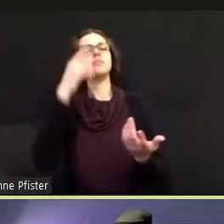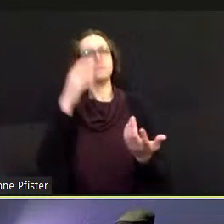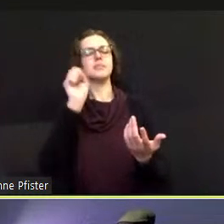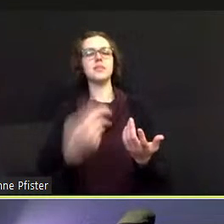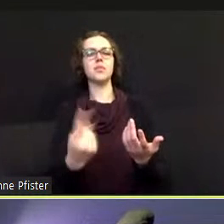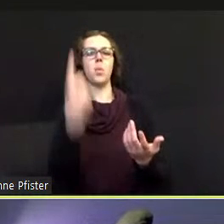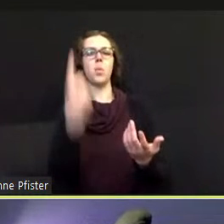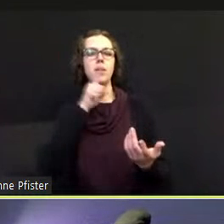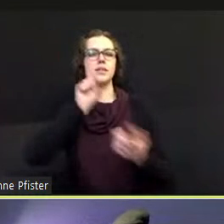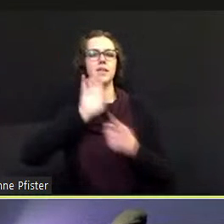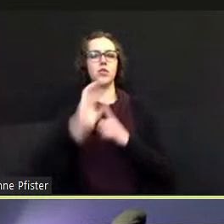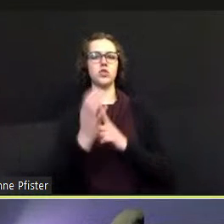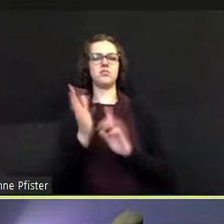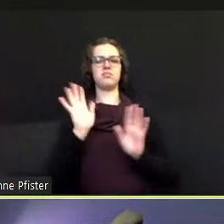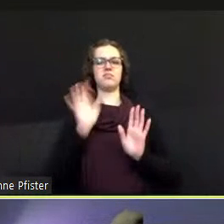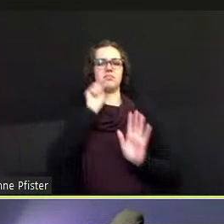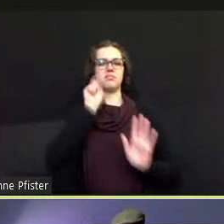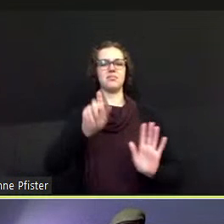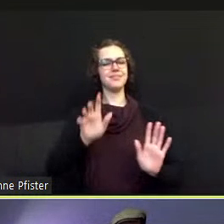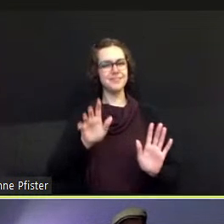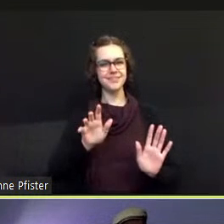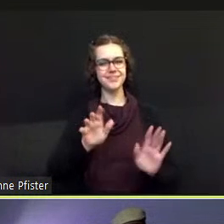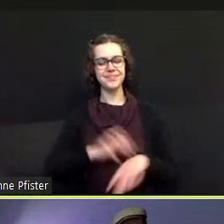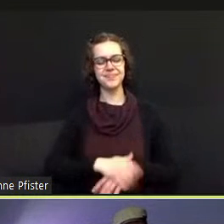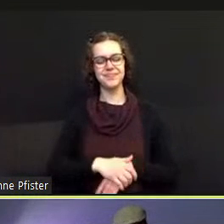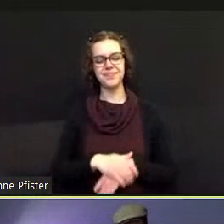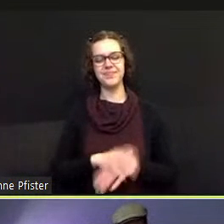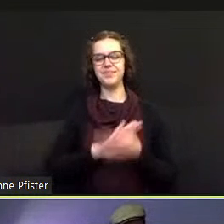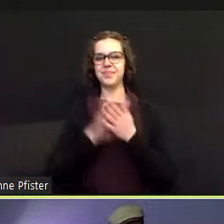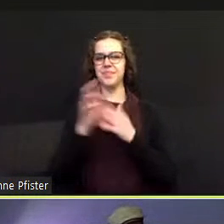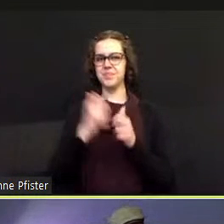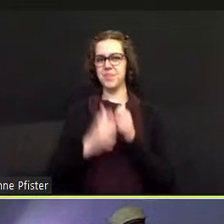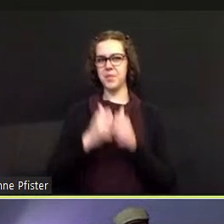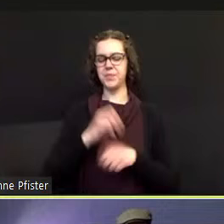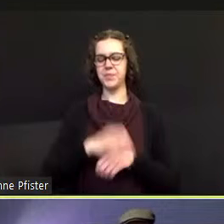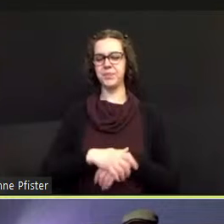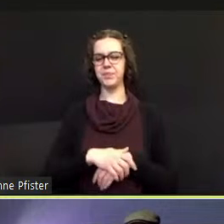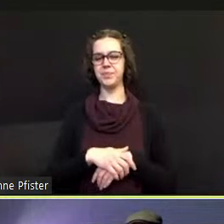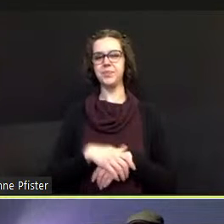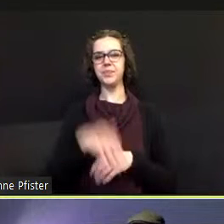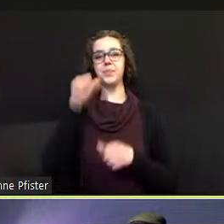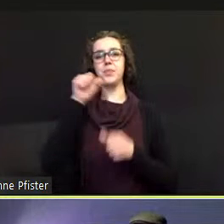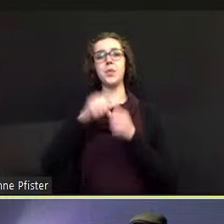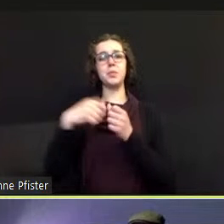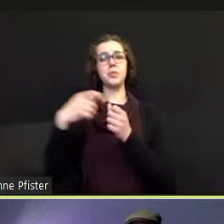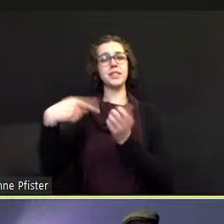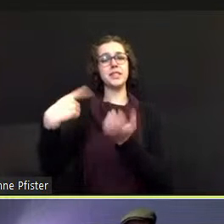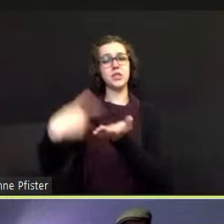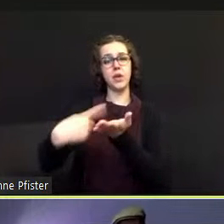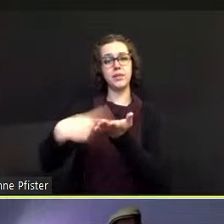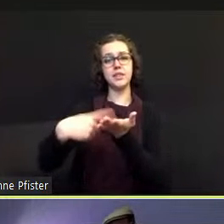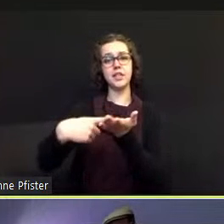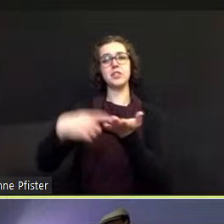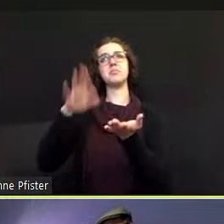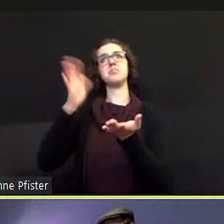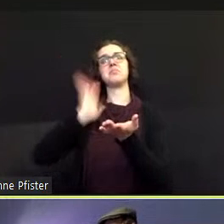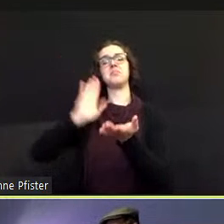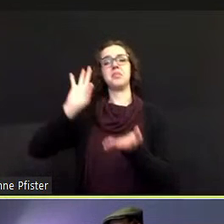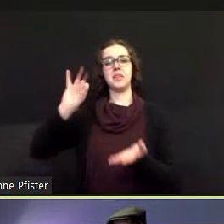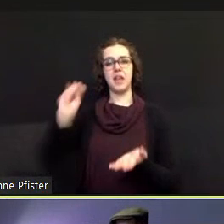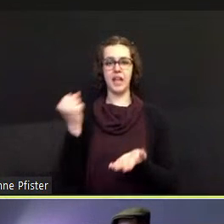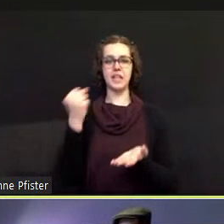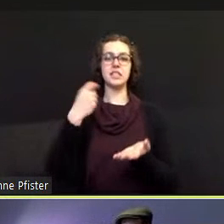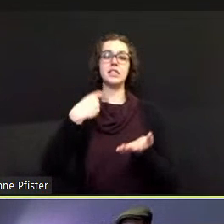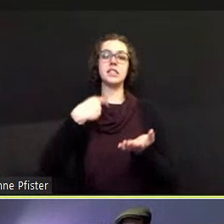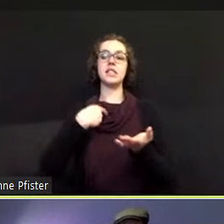Anyway, so this was a conversation. I remember Laura Polich and I in the 90s, I was finishing a